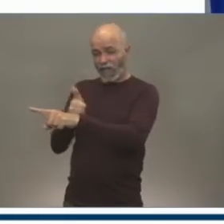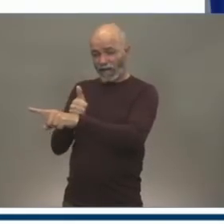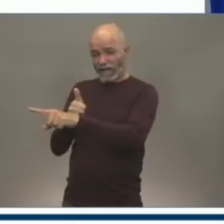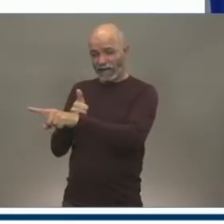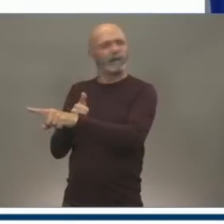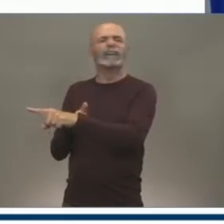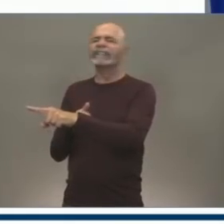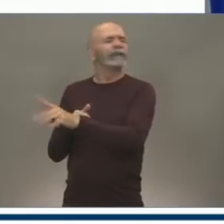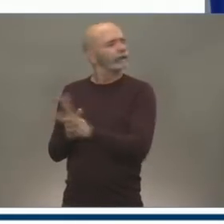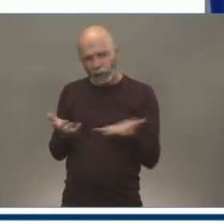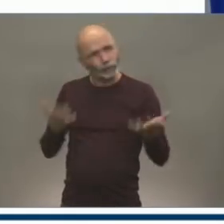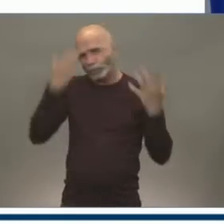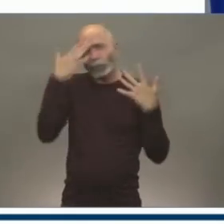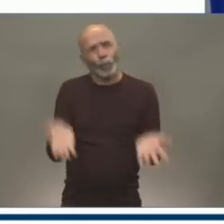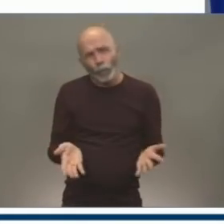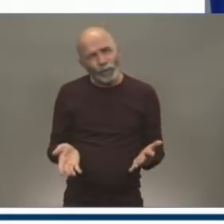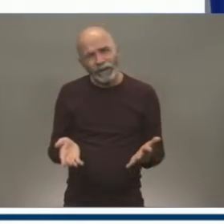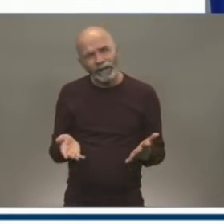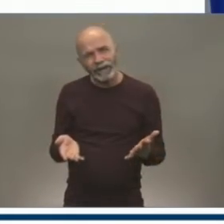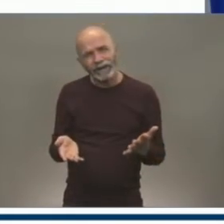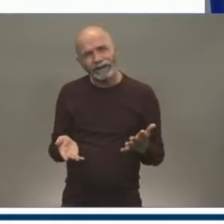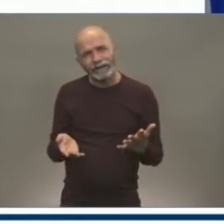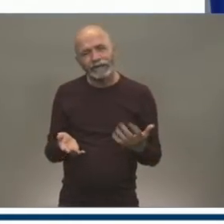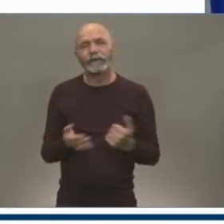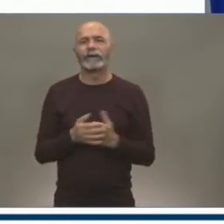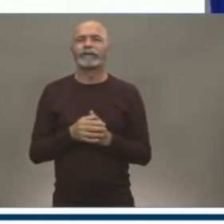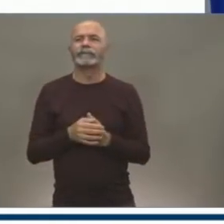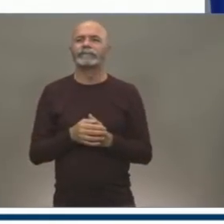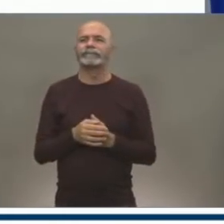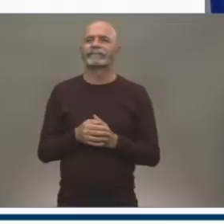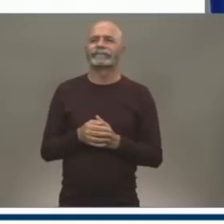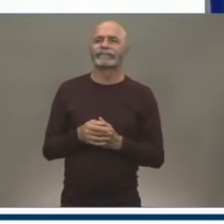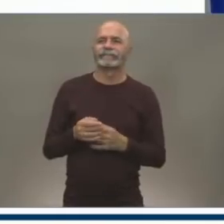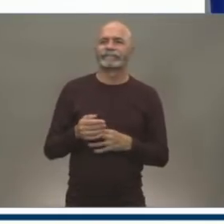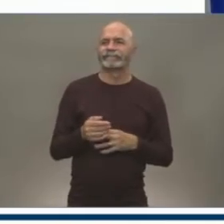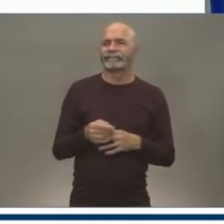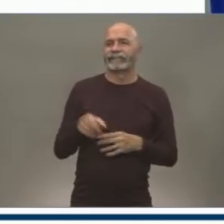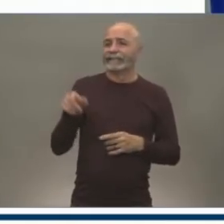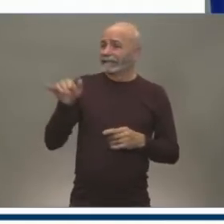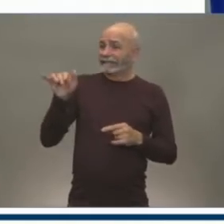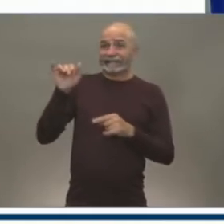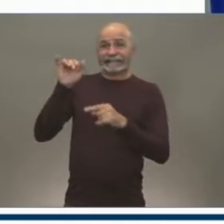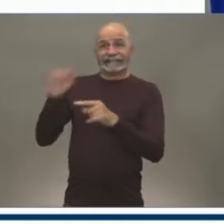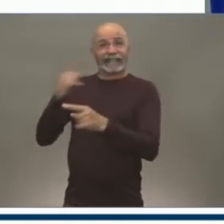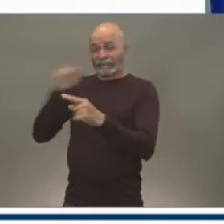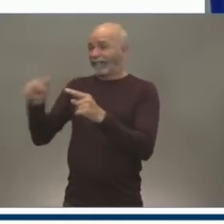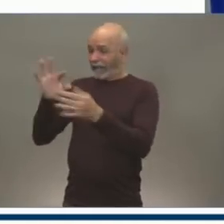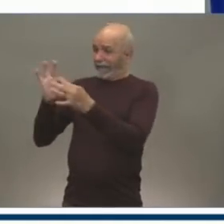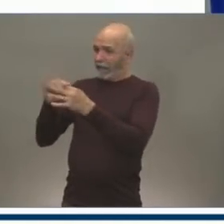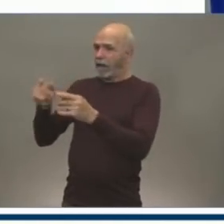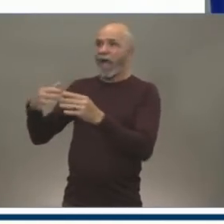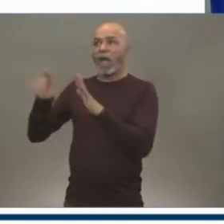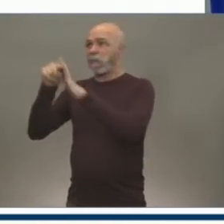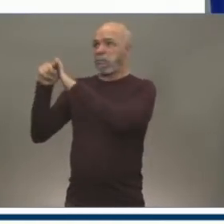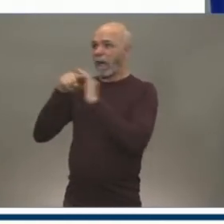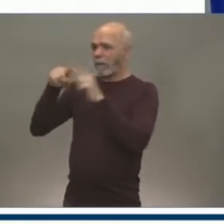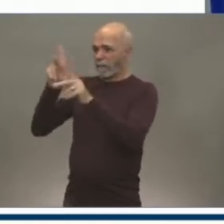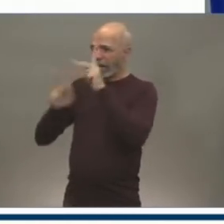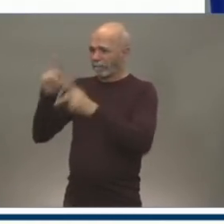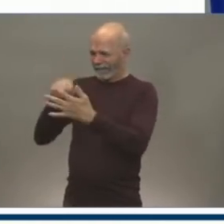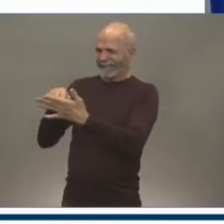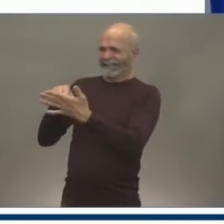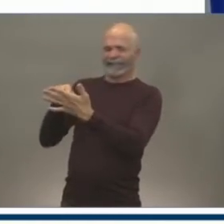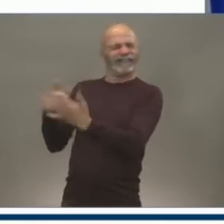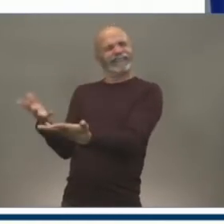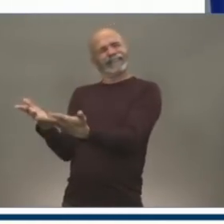realize these are not abstract objects out there, they're human beings. That we're potentially talking about. They got loved ones,